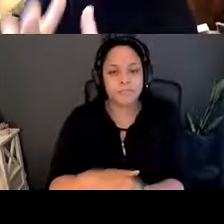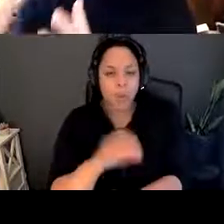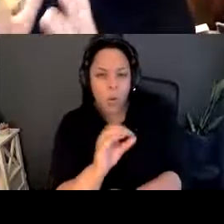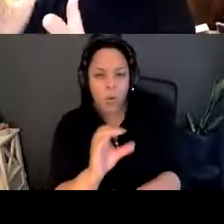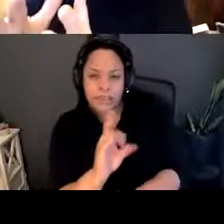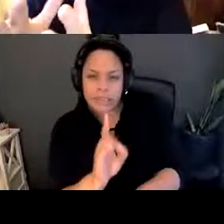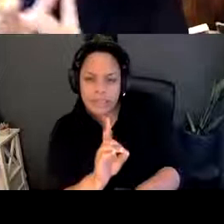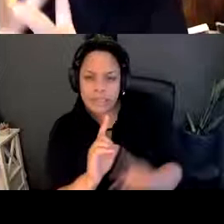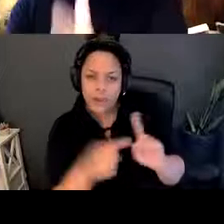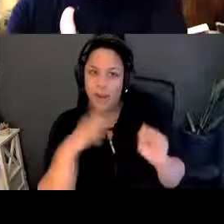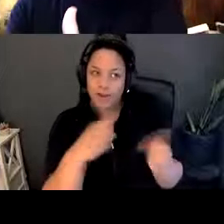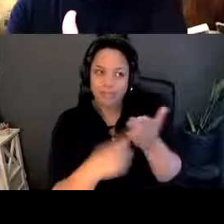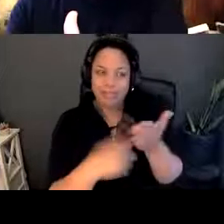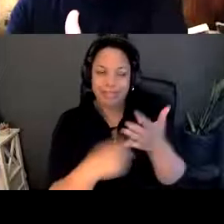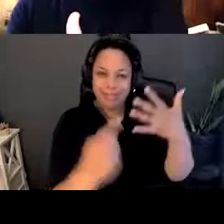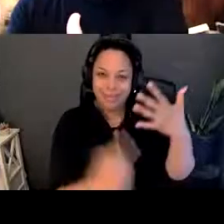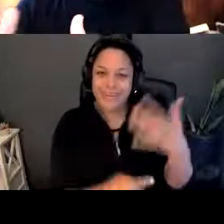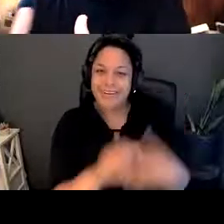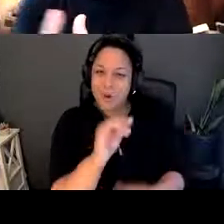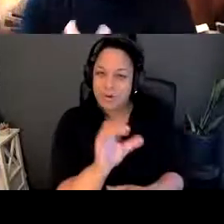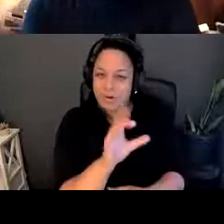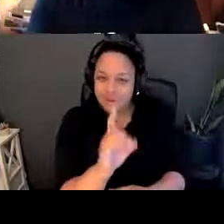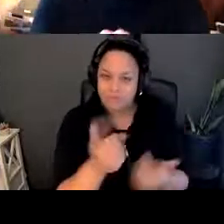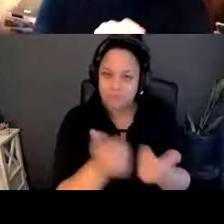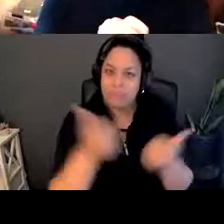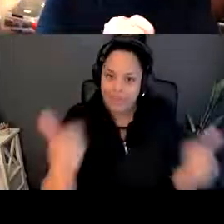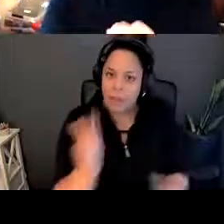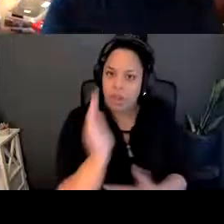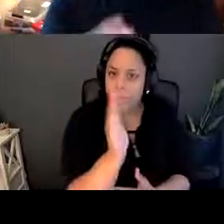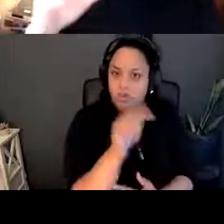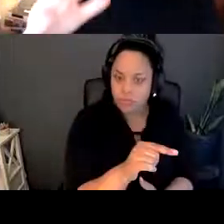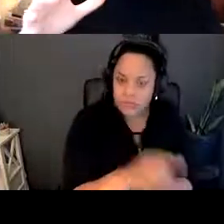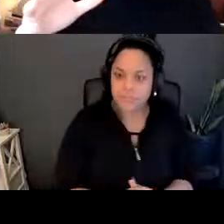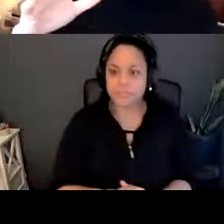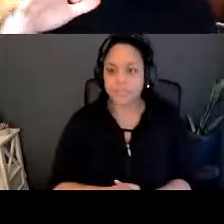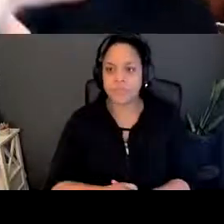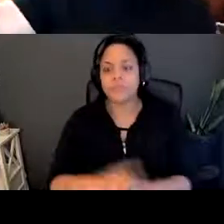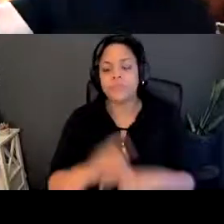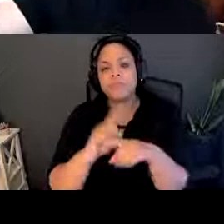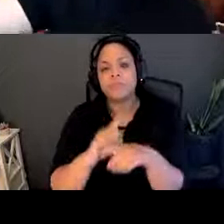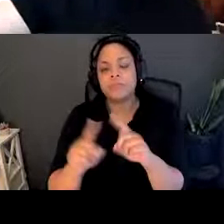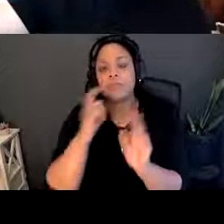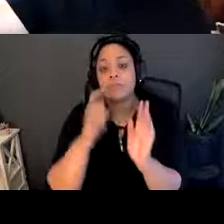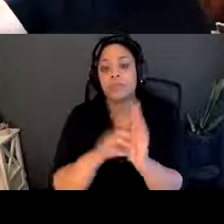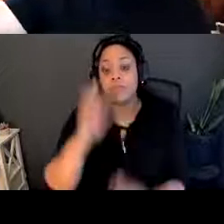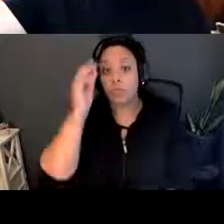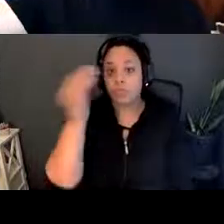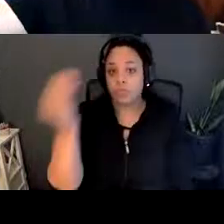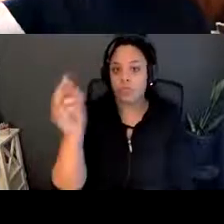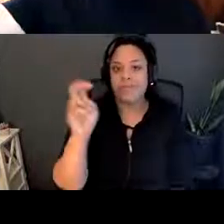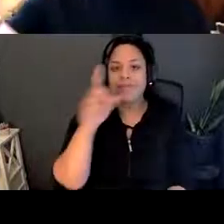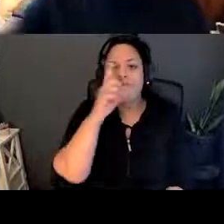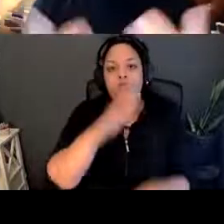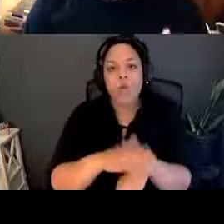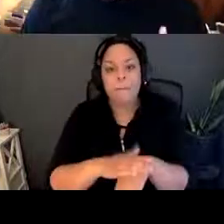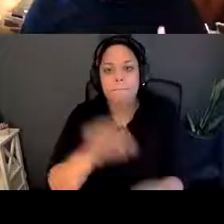is kind of a different, I mean, we could talk about that. That really requires an entire separate lecture. But it's recognizing that that thought is a false alarm,